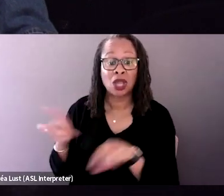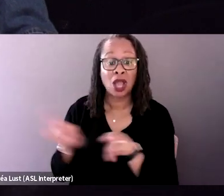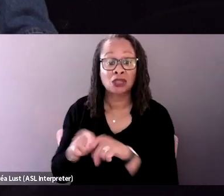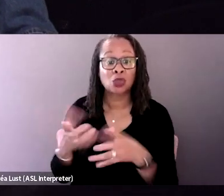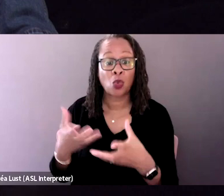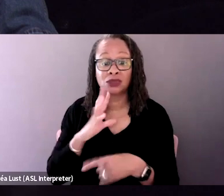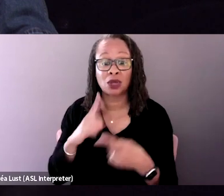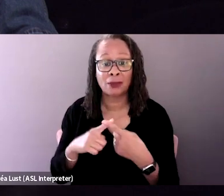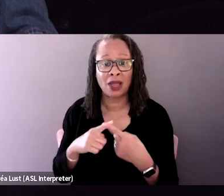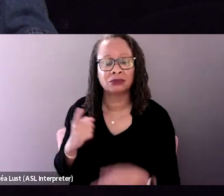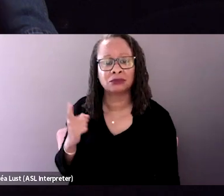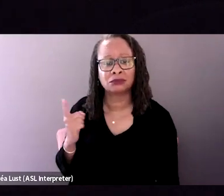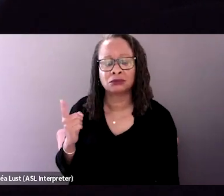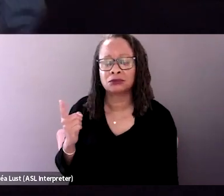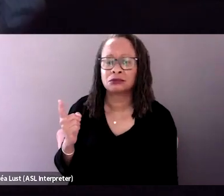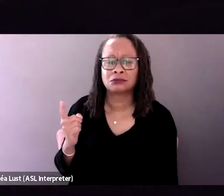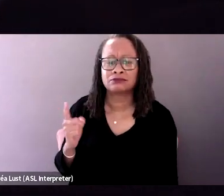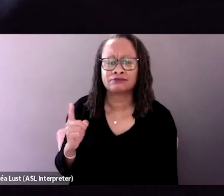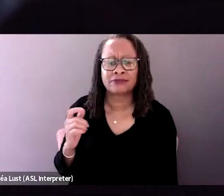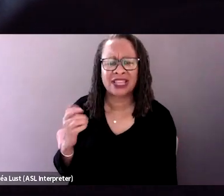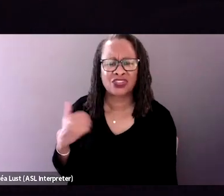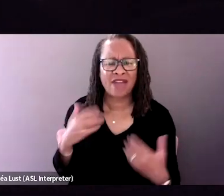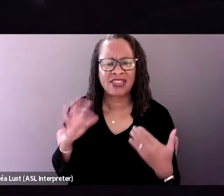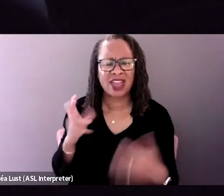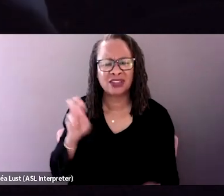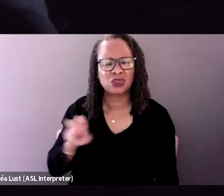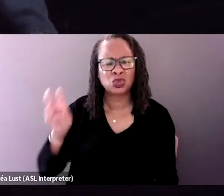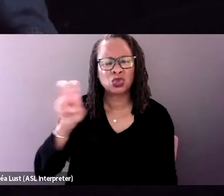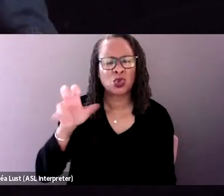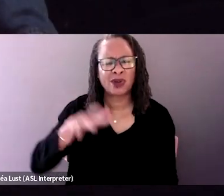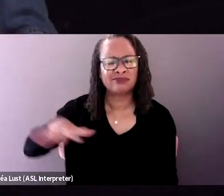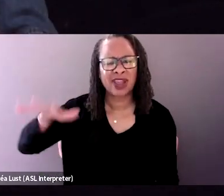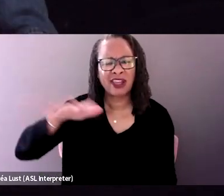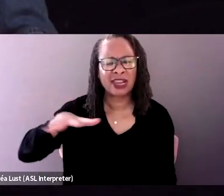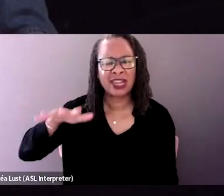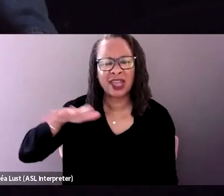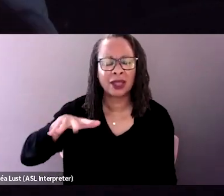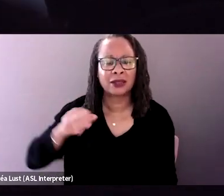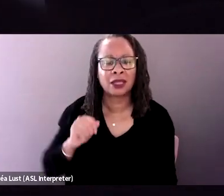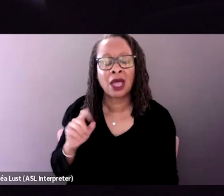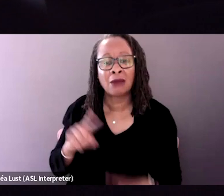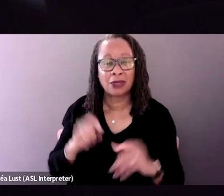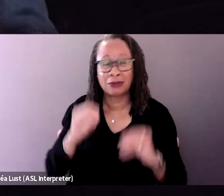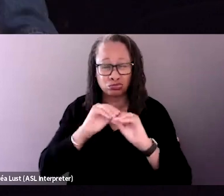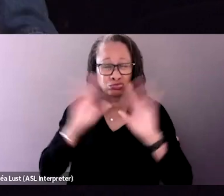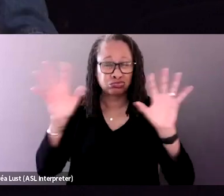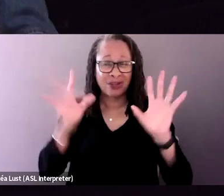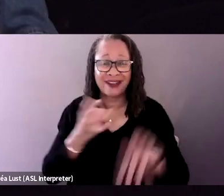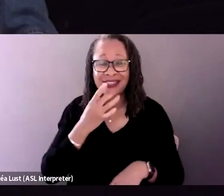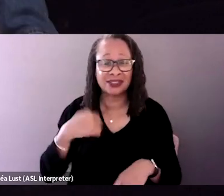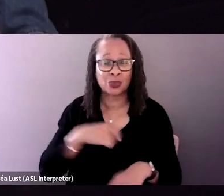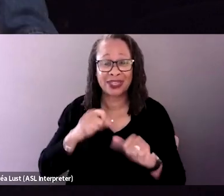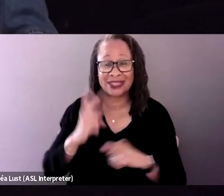about, there's that kind of tourist industry there, but the bright lights that we could